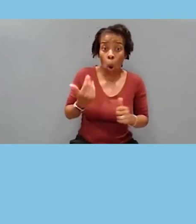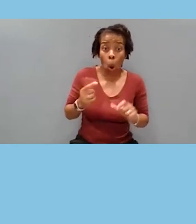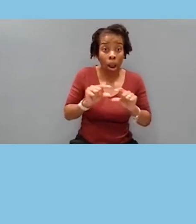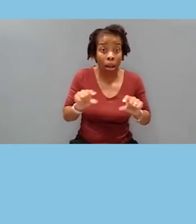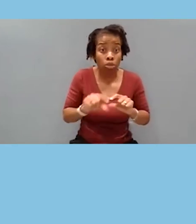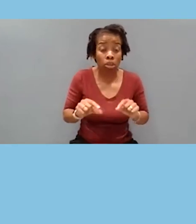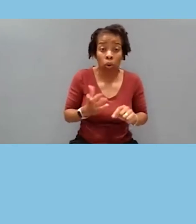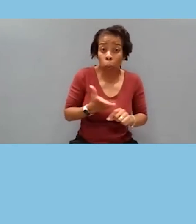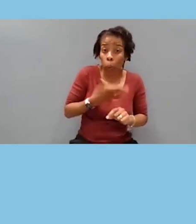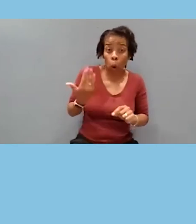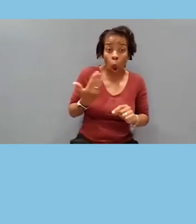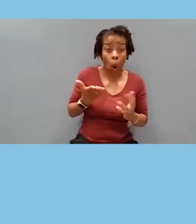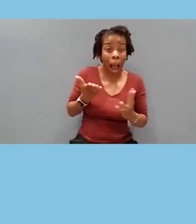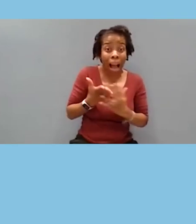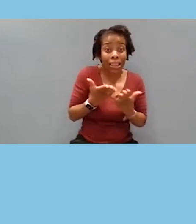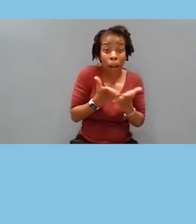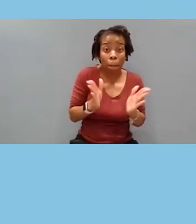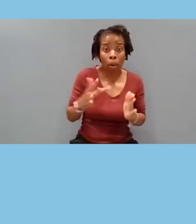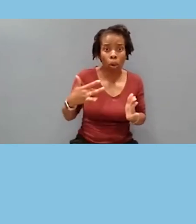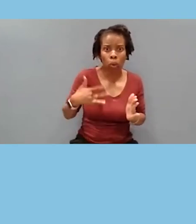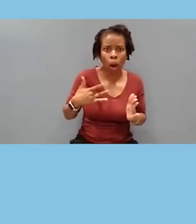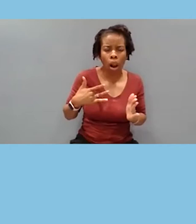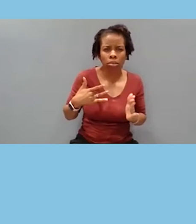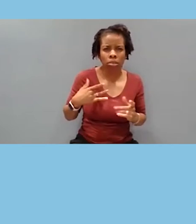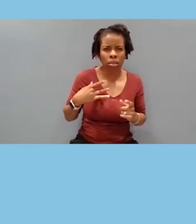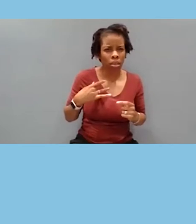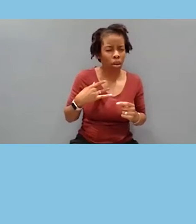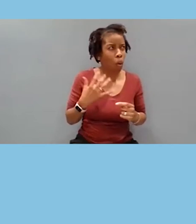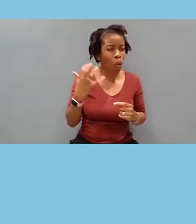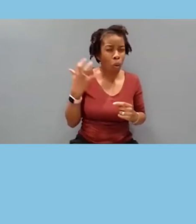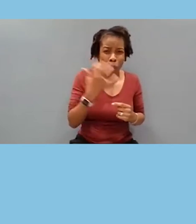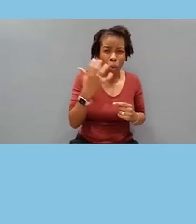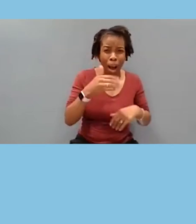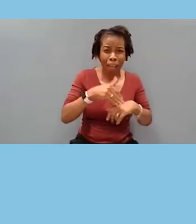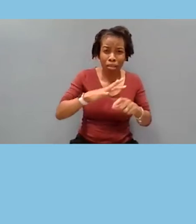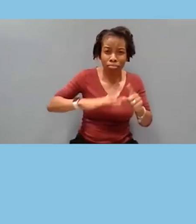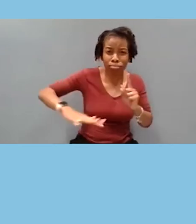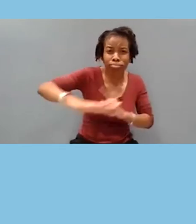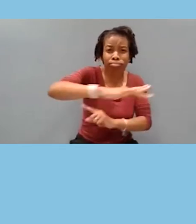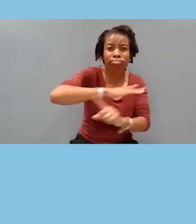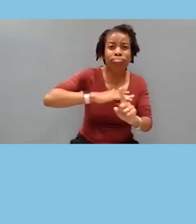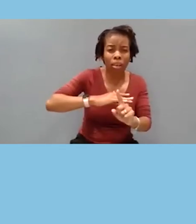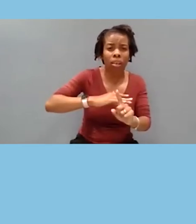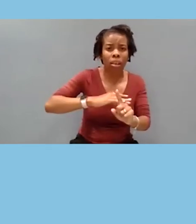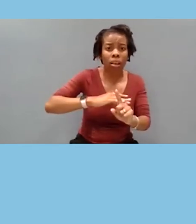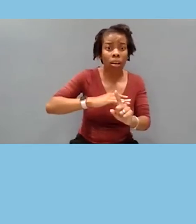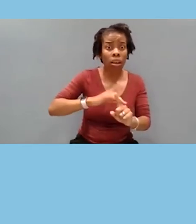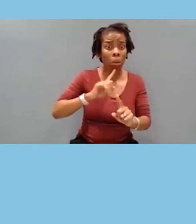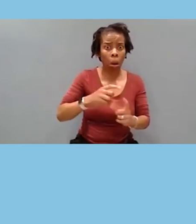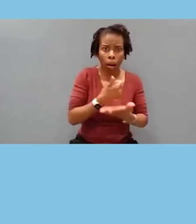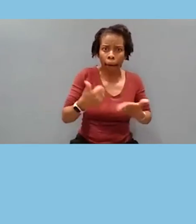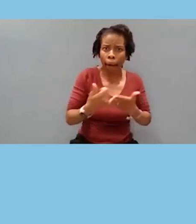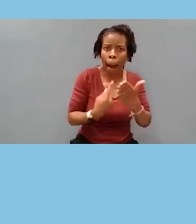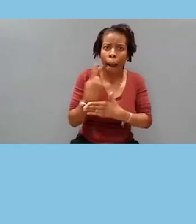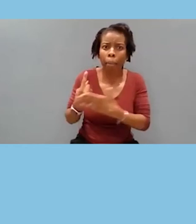environment. And yet it remains the norm, and it's readily justified. Despite the obvious